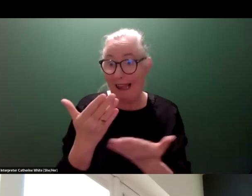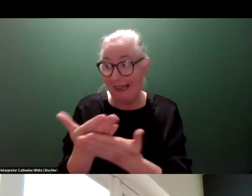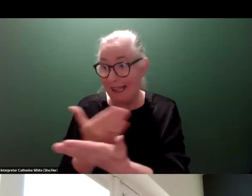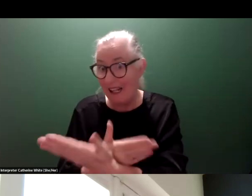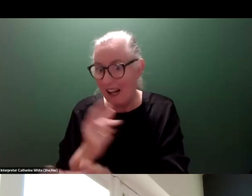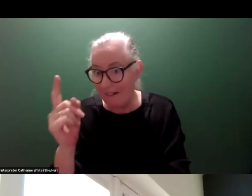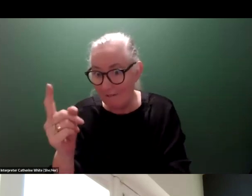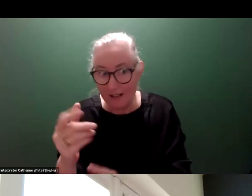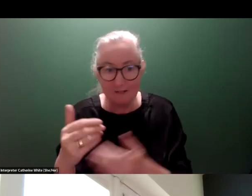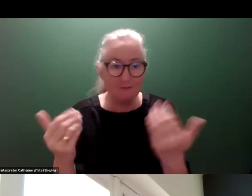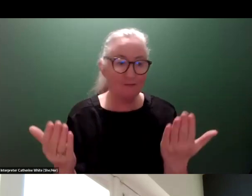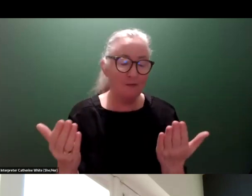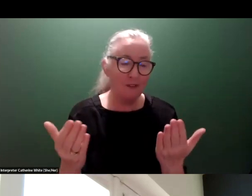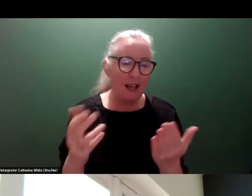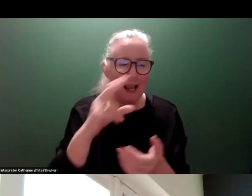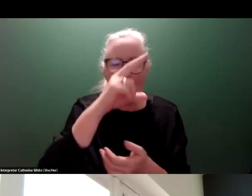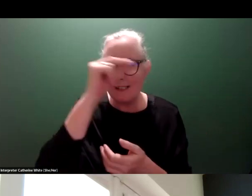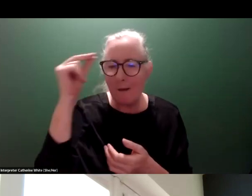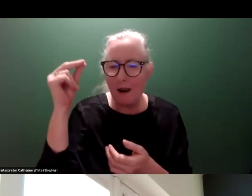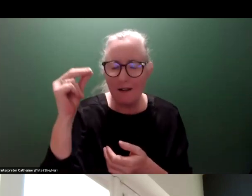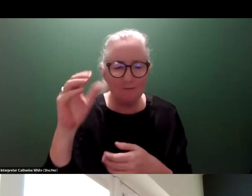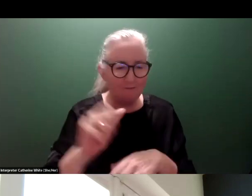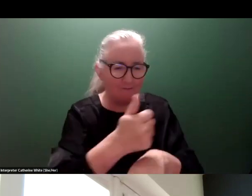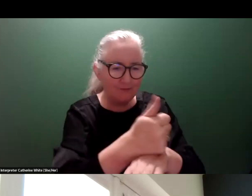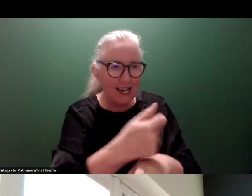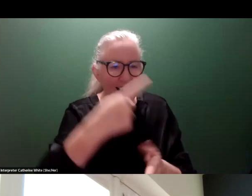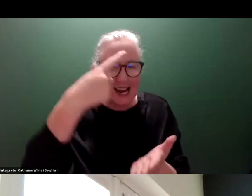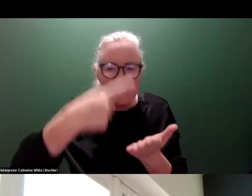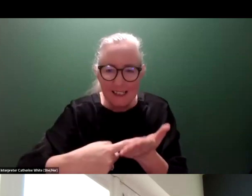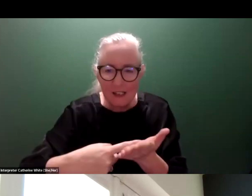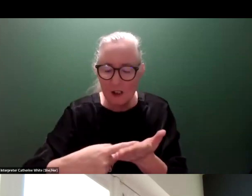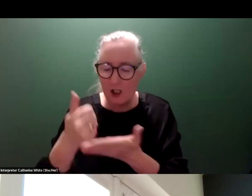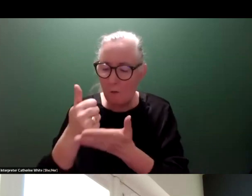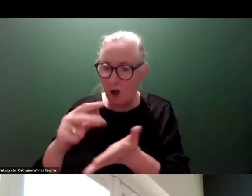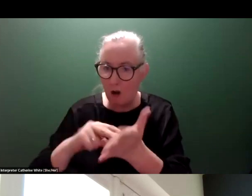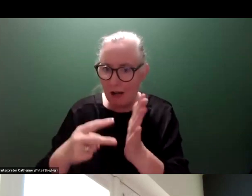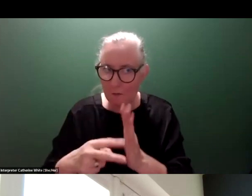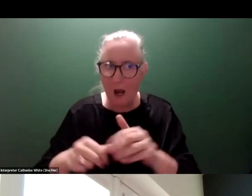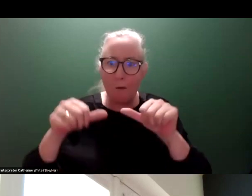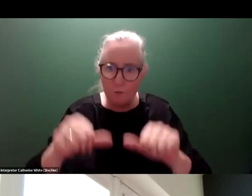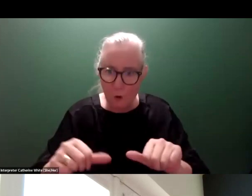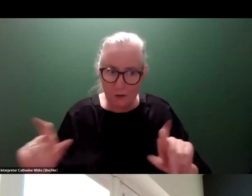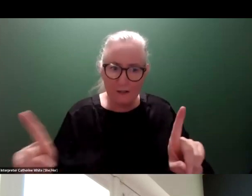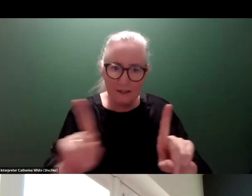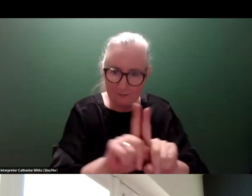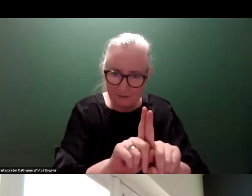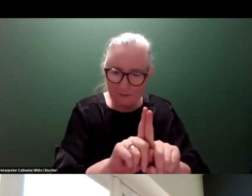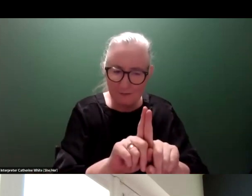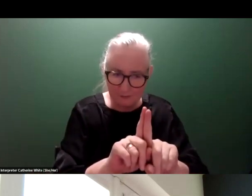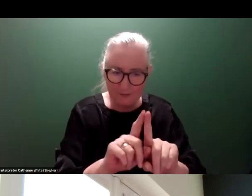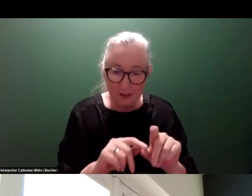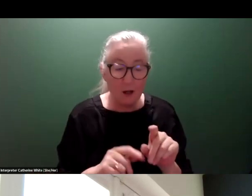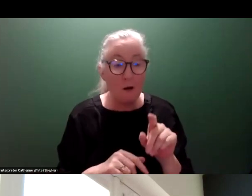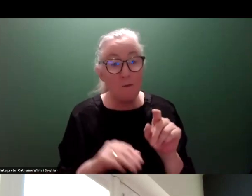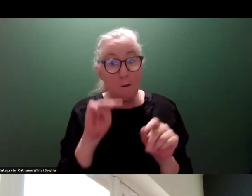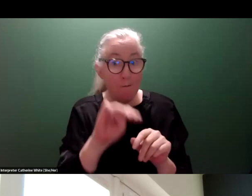and considering, for example, putting in place a decision support arrangement would be appropriate and proportionate. But it might